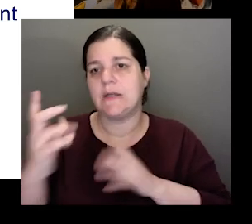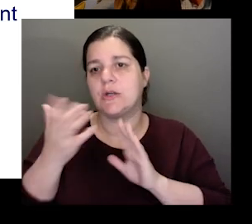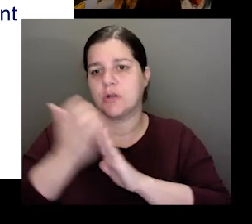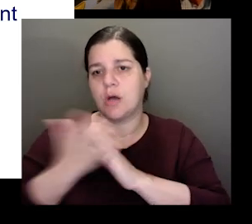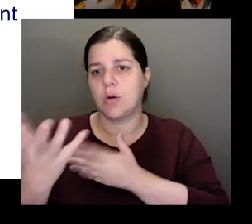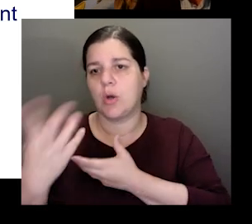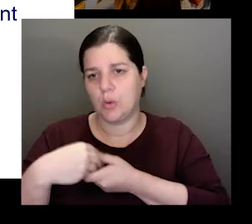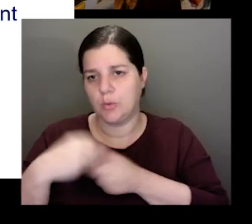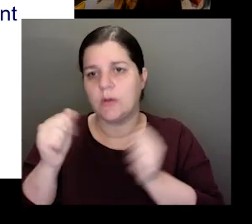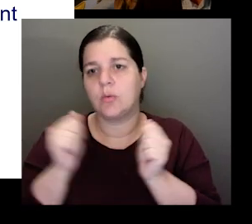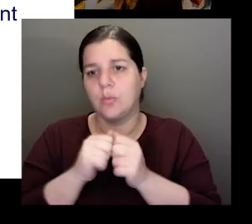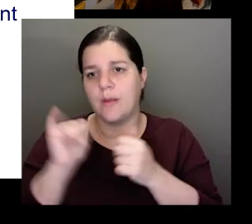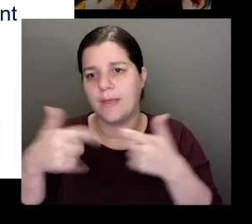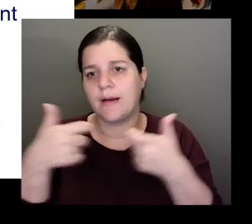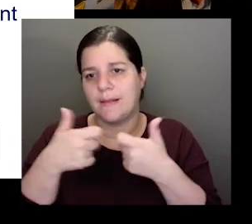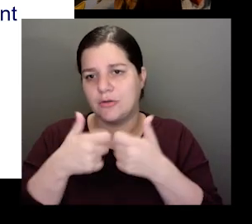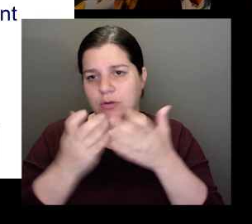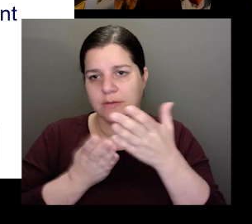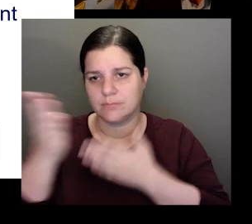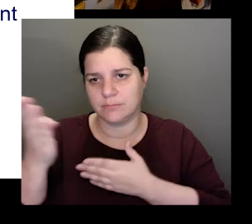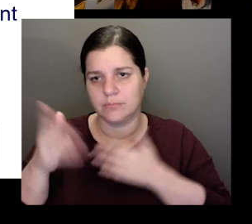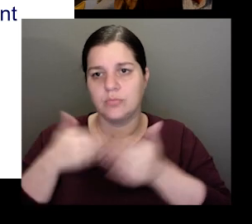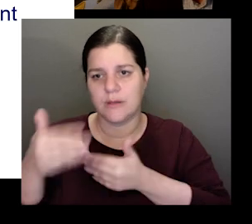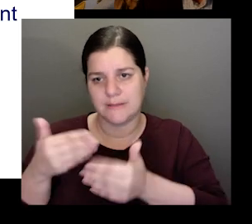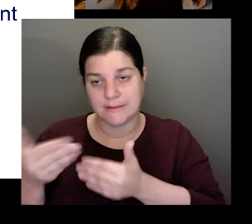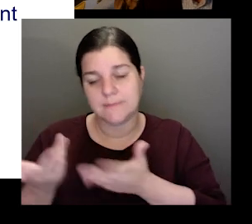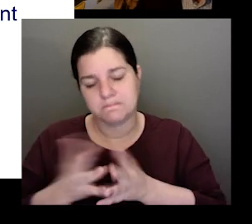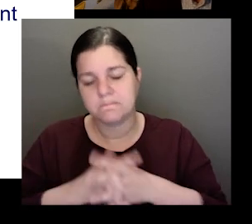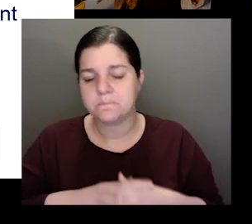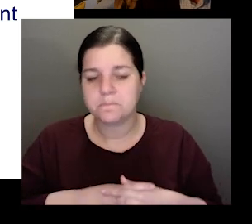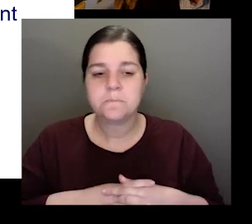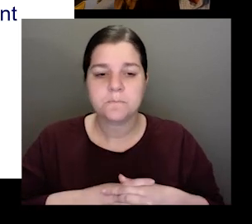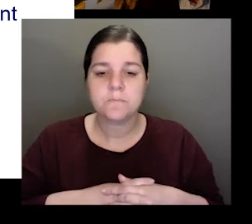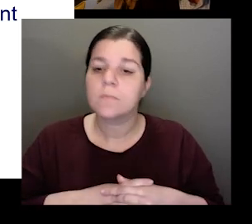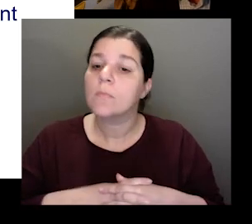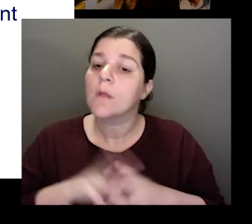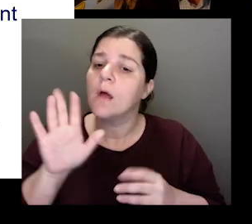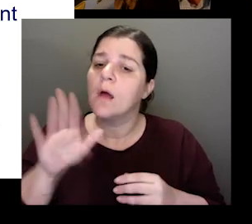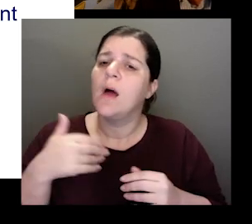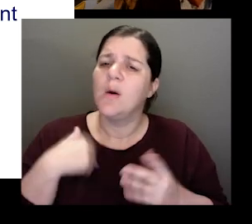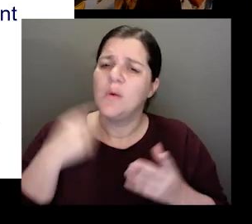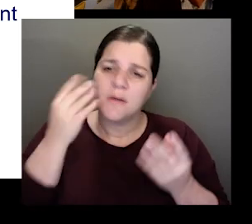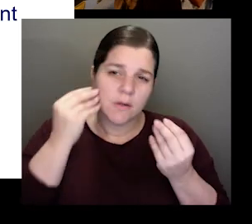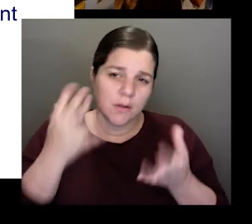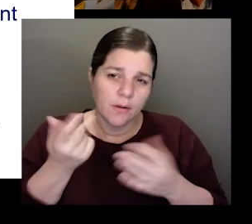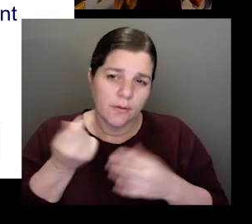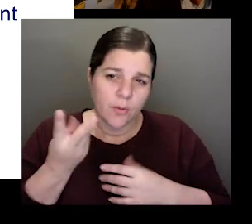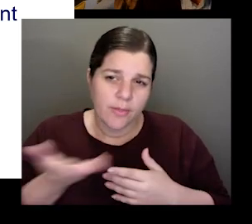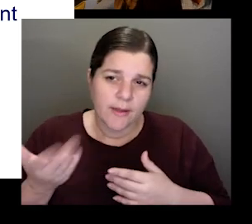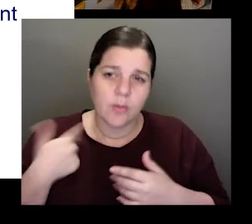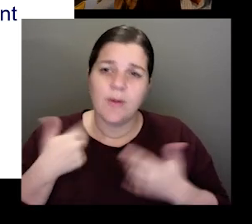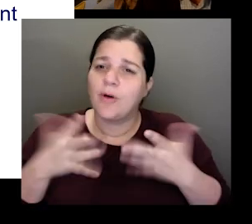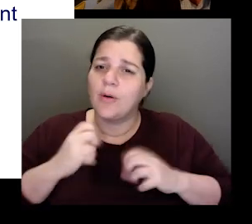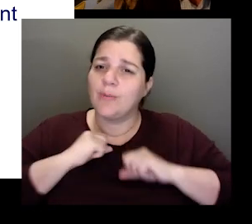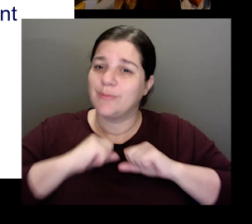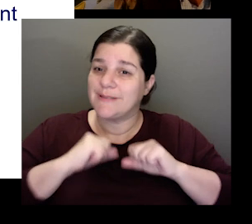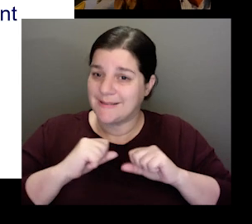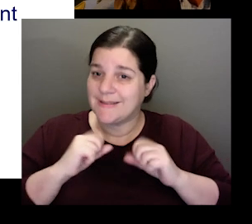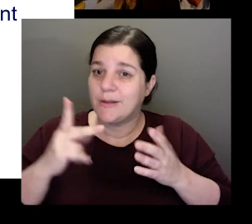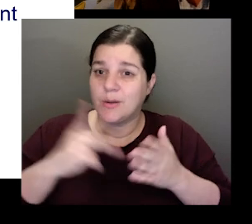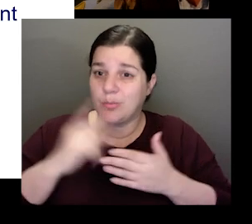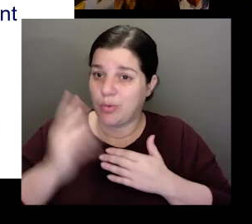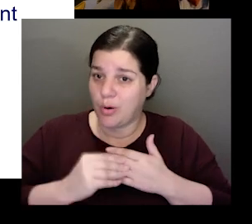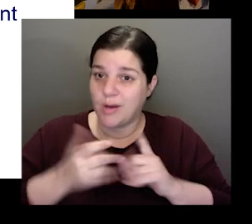the electronic submission process. So, just to let a few things known, we've already protected just the program itself